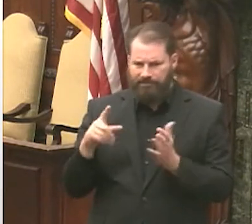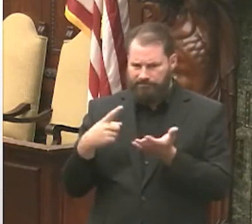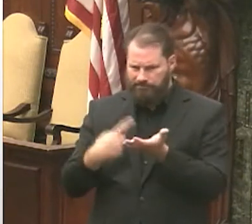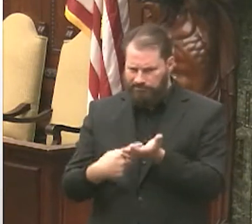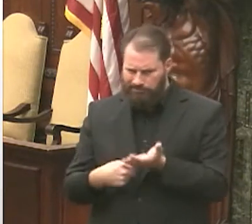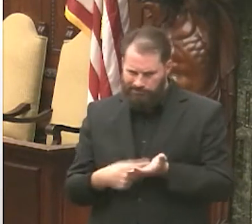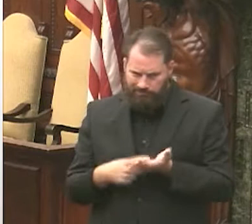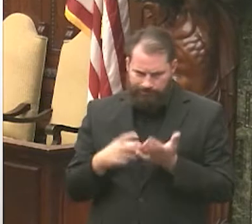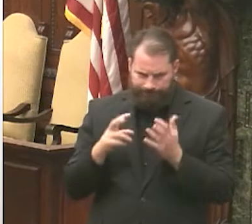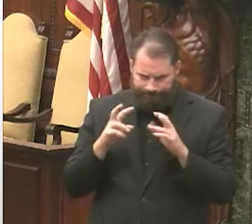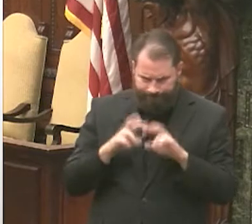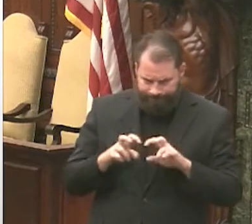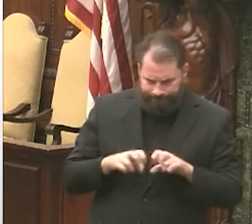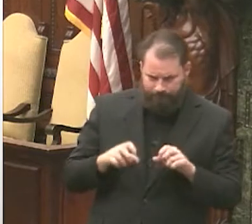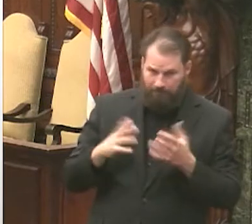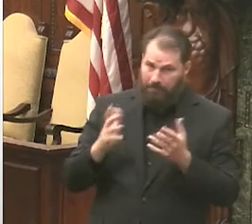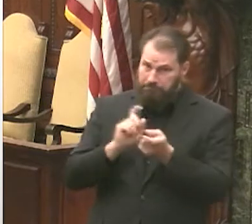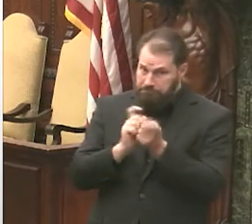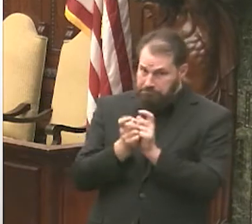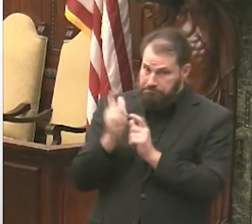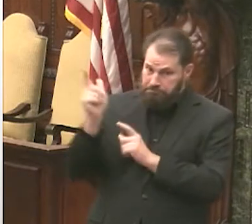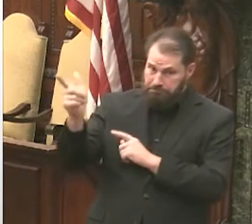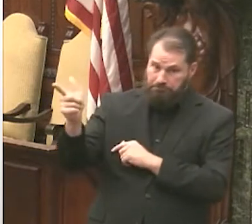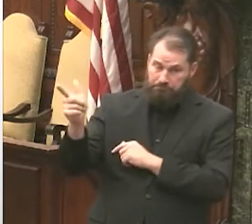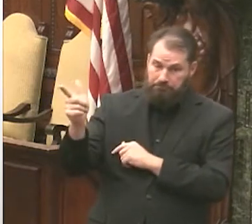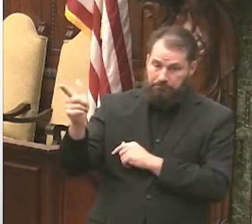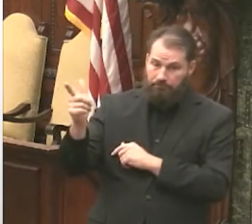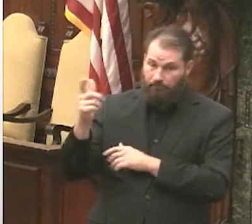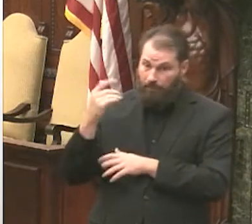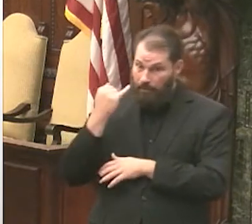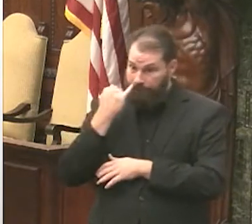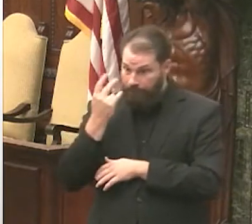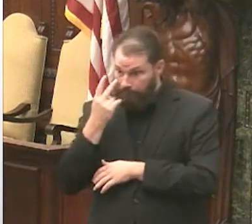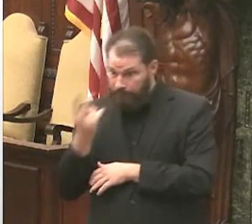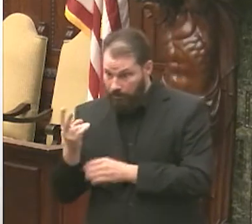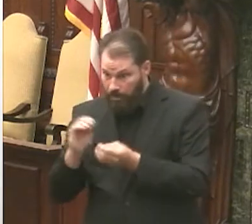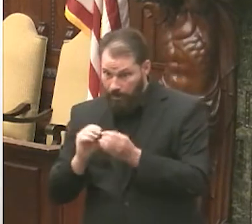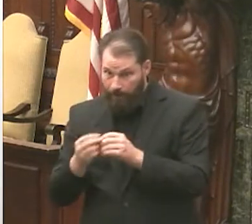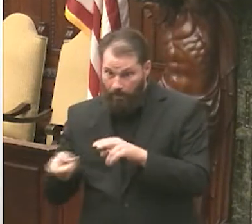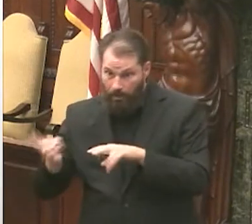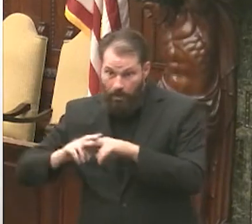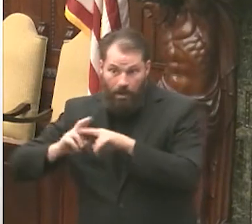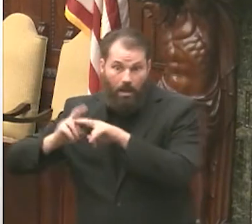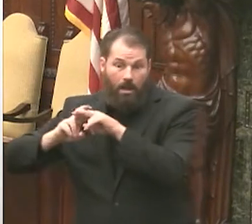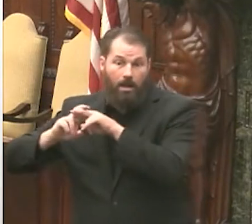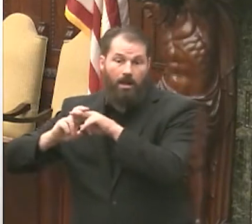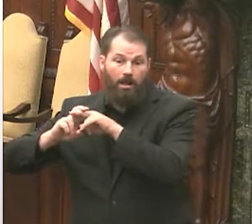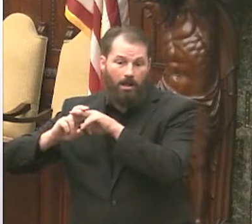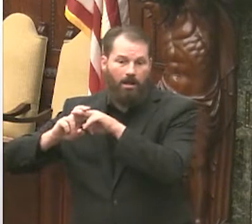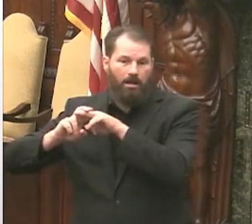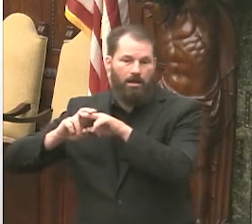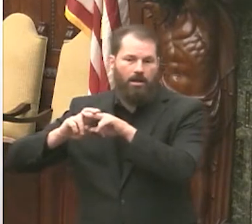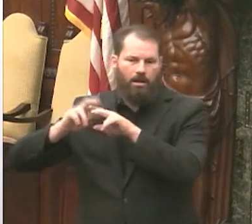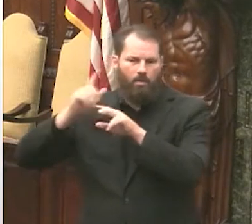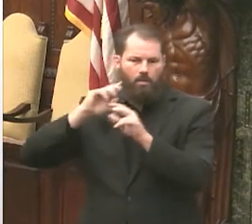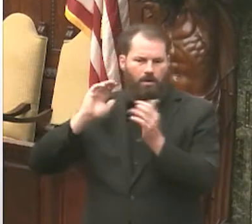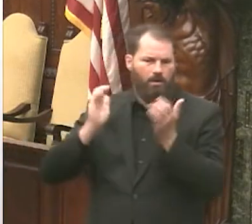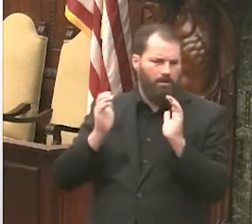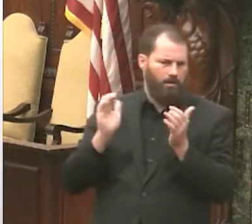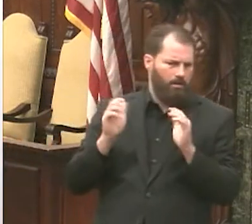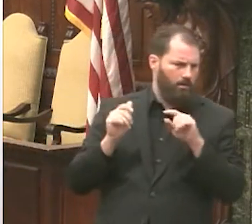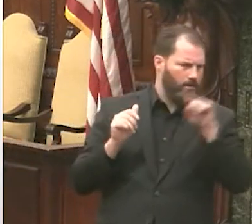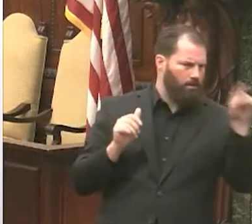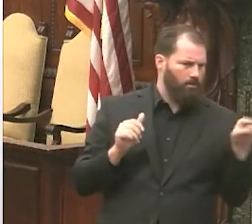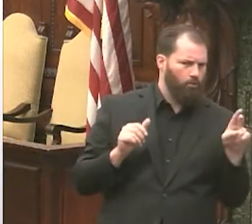that if case rates start to rise, which they very well could as weather gets cooler, depending on what's happening around the rest of the country, we may have to reimpose some of